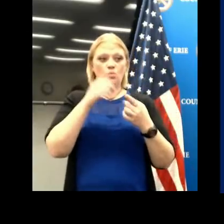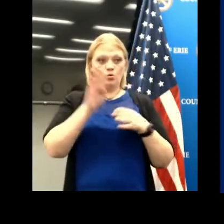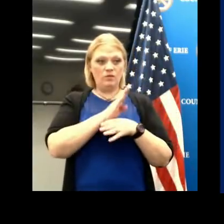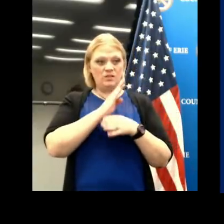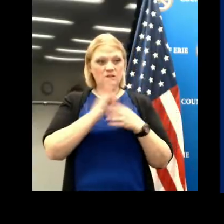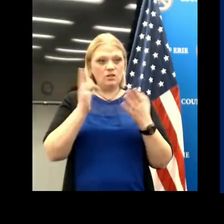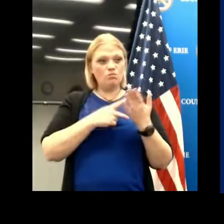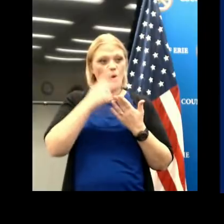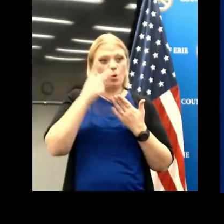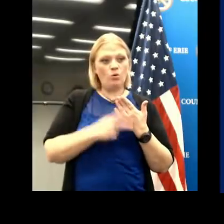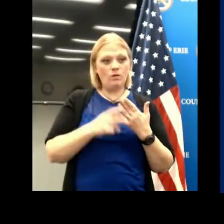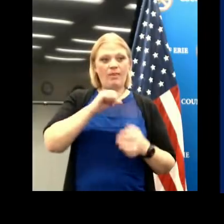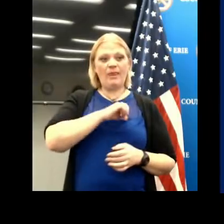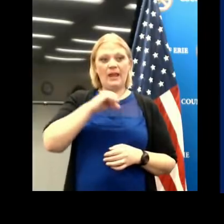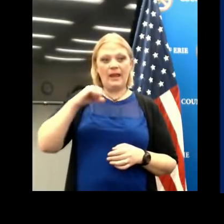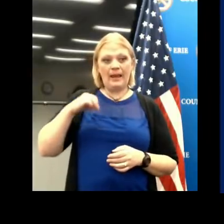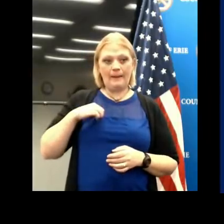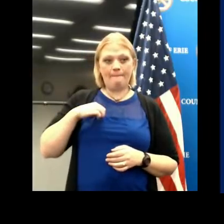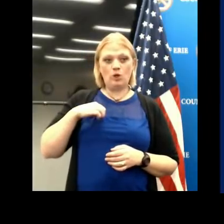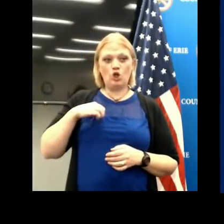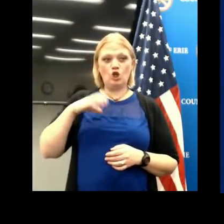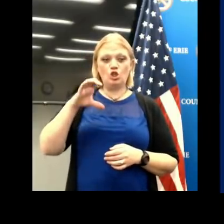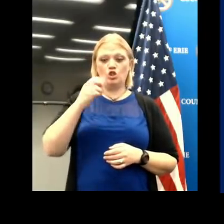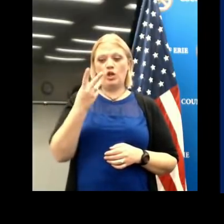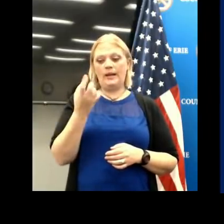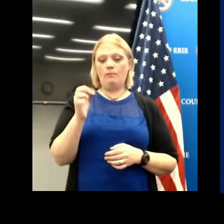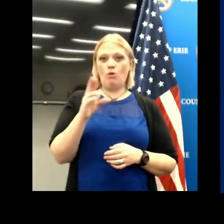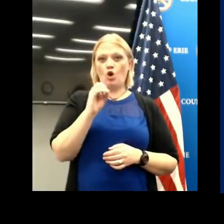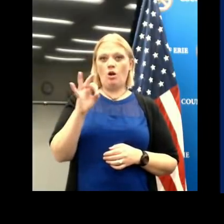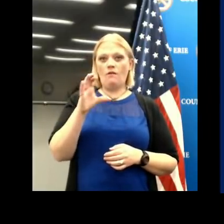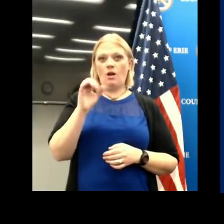and actually at the Amherst Chamber of Commerce,